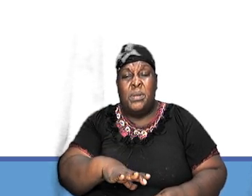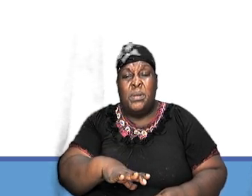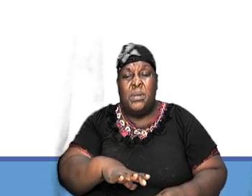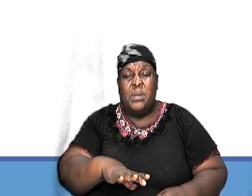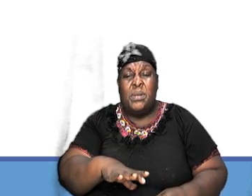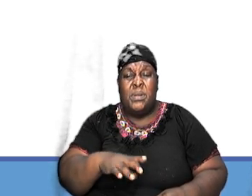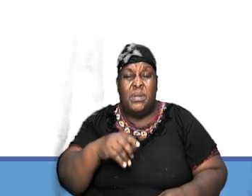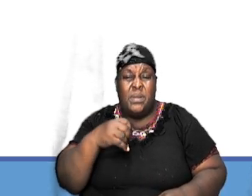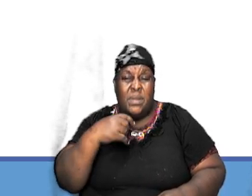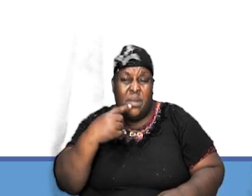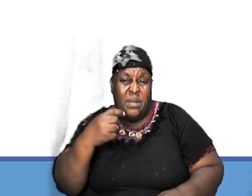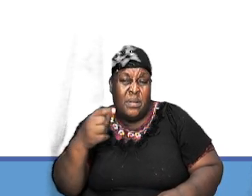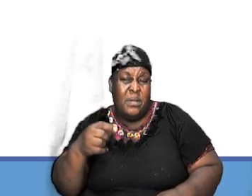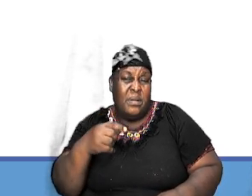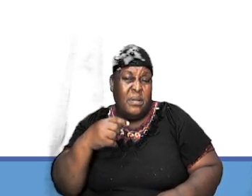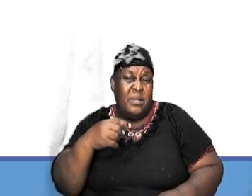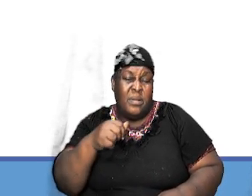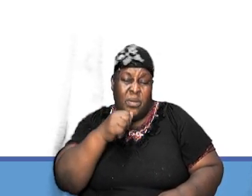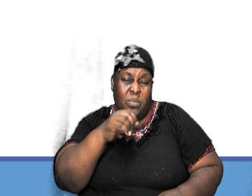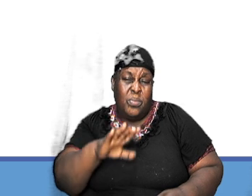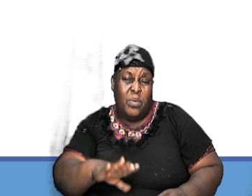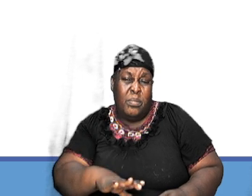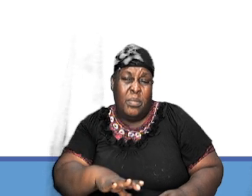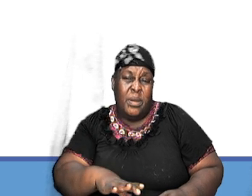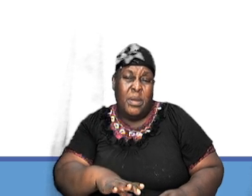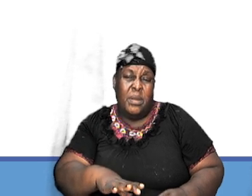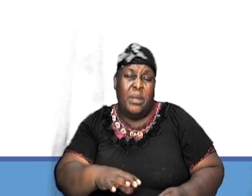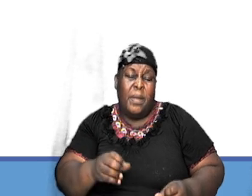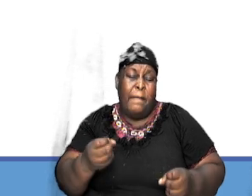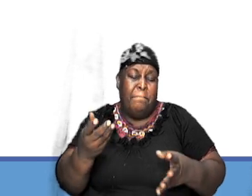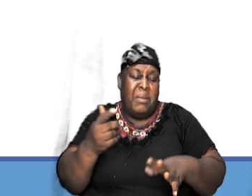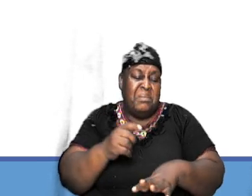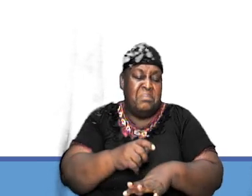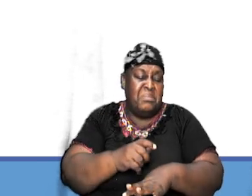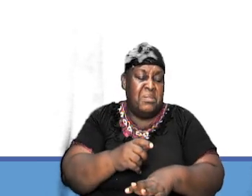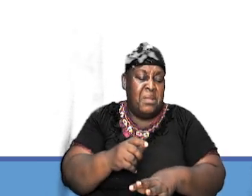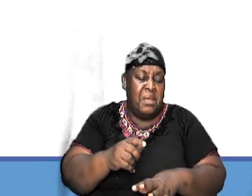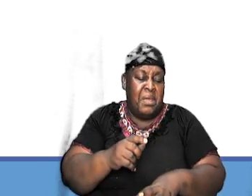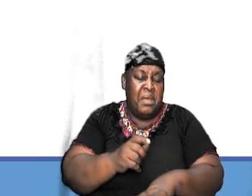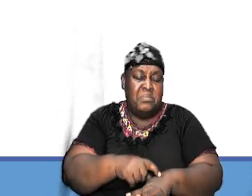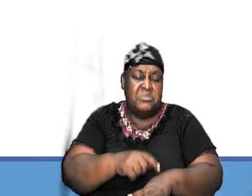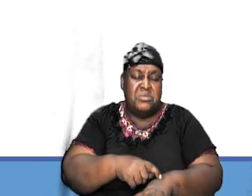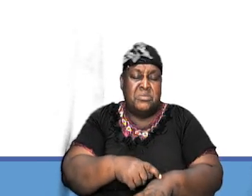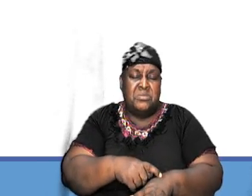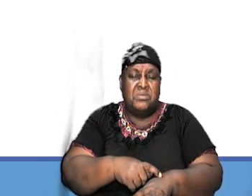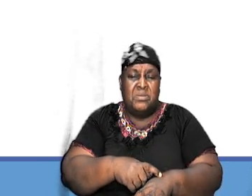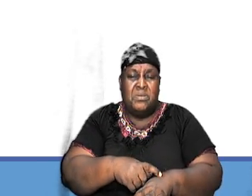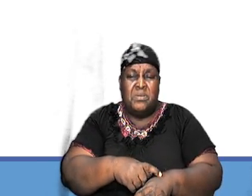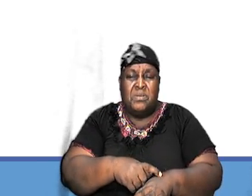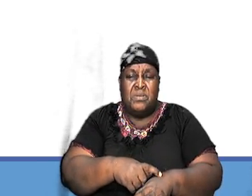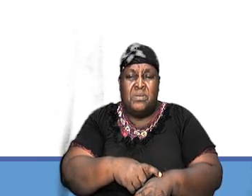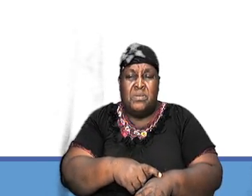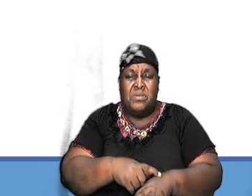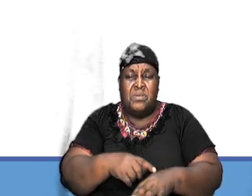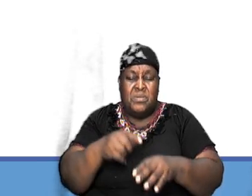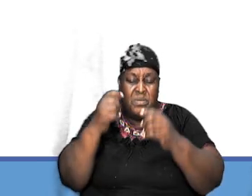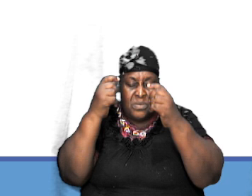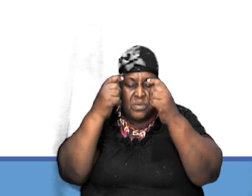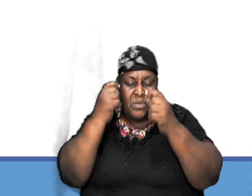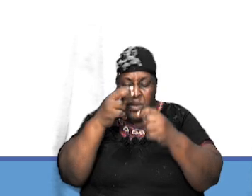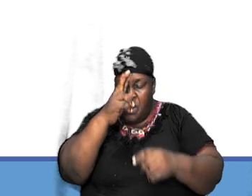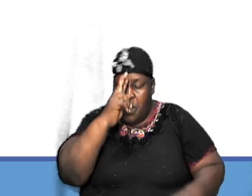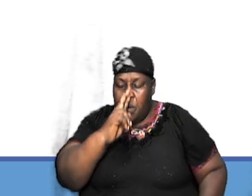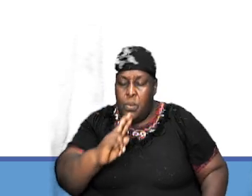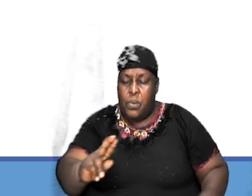of the things that he was saying in a way or in a shape so that the Romans